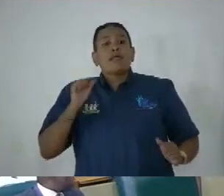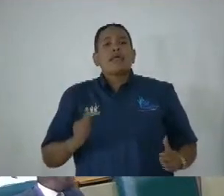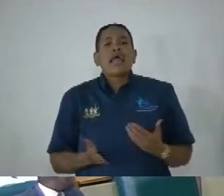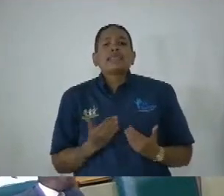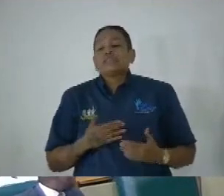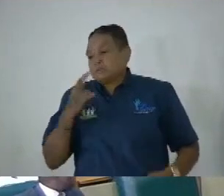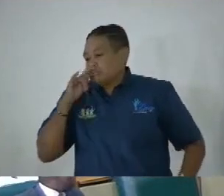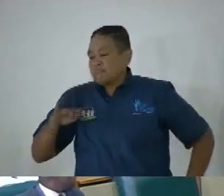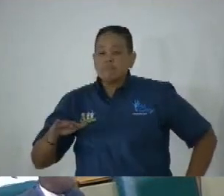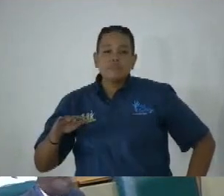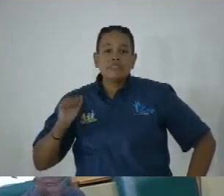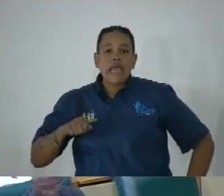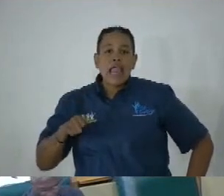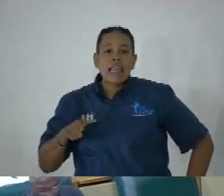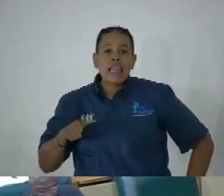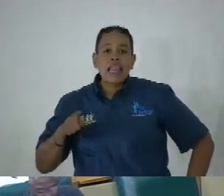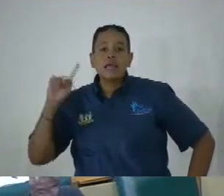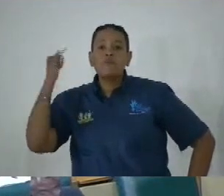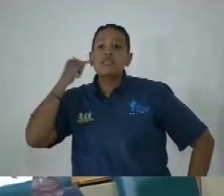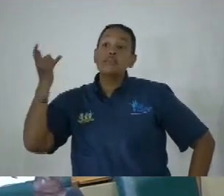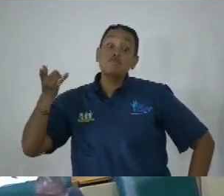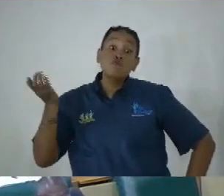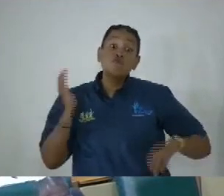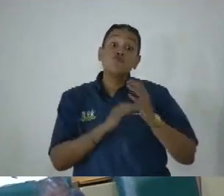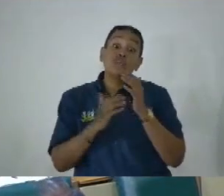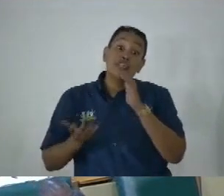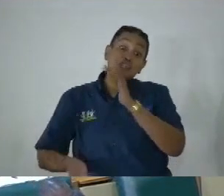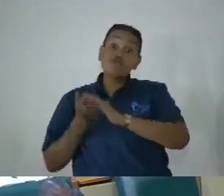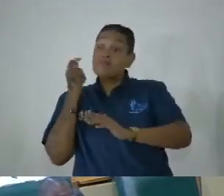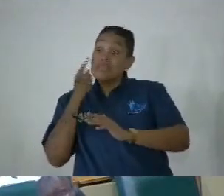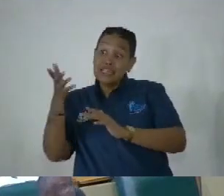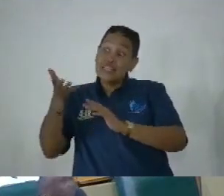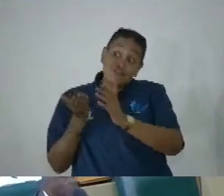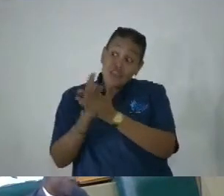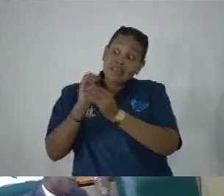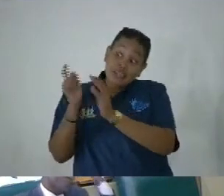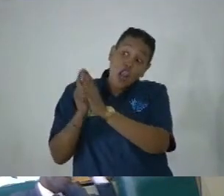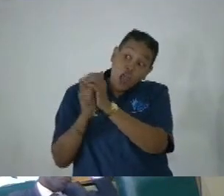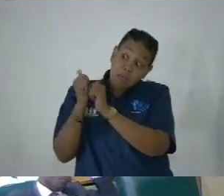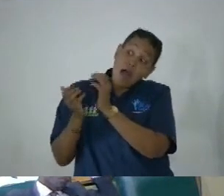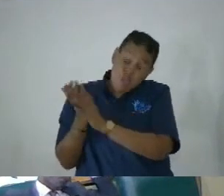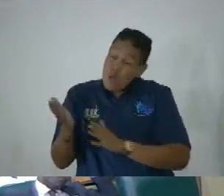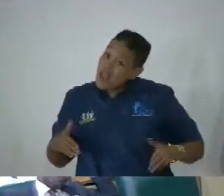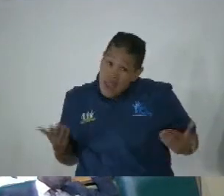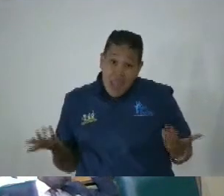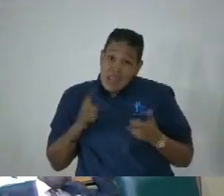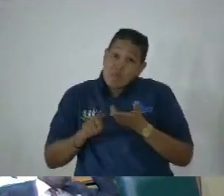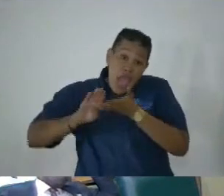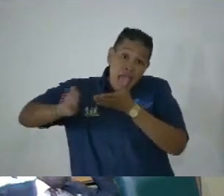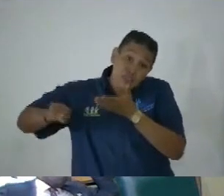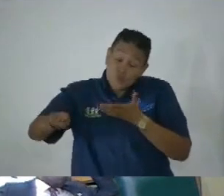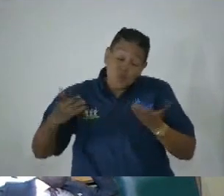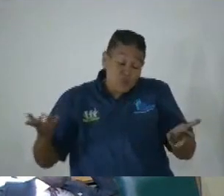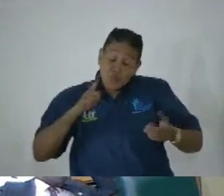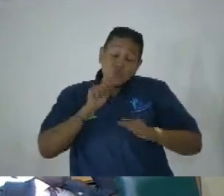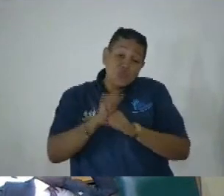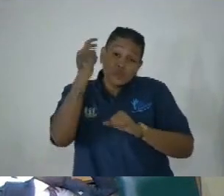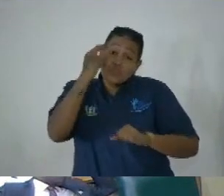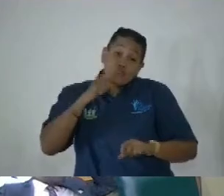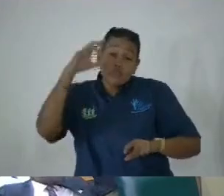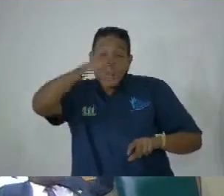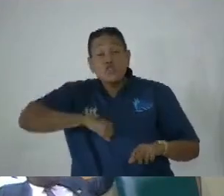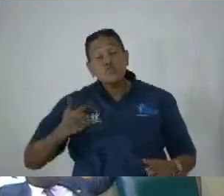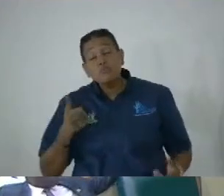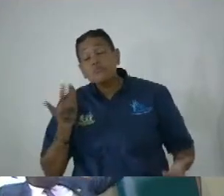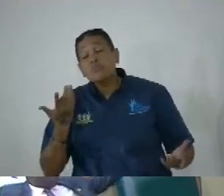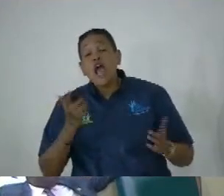child. But if you are going to repeat those rights in the bill and exclude that one, then it's reasonable to assume as a